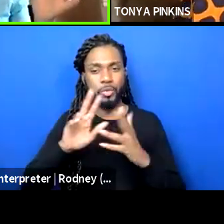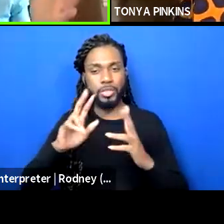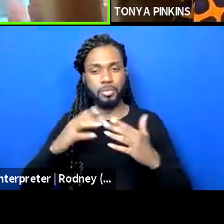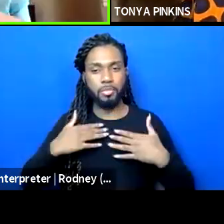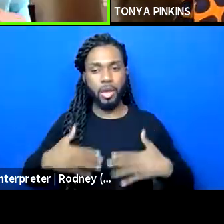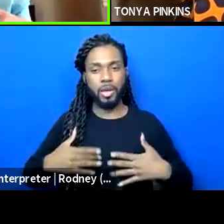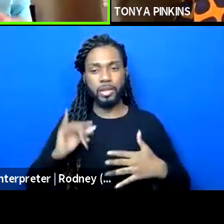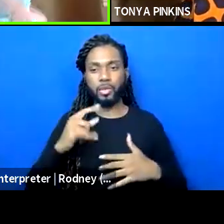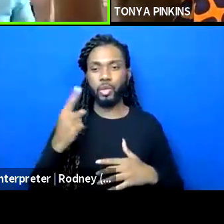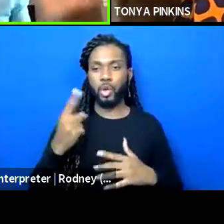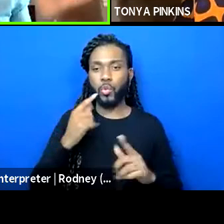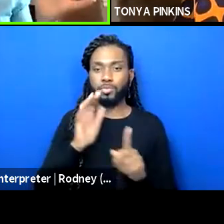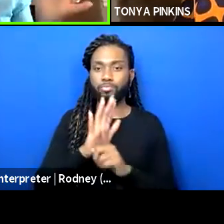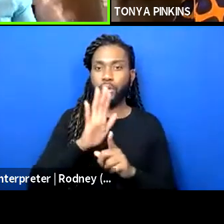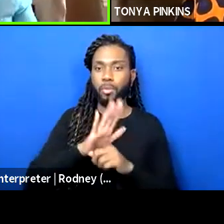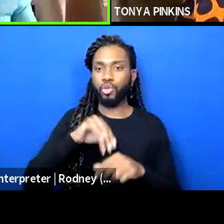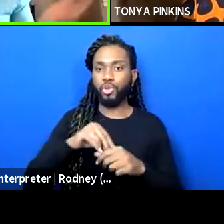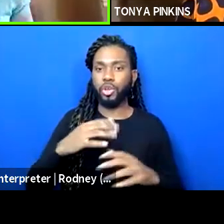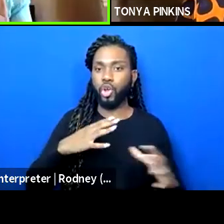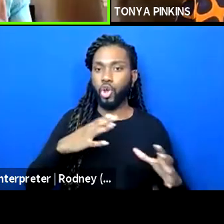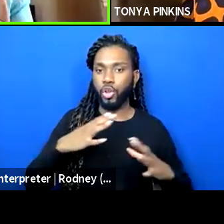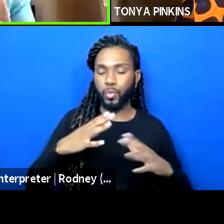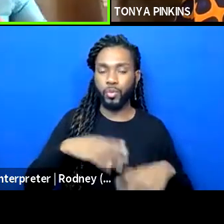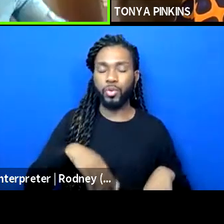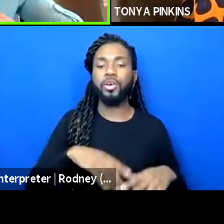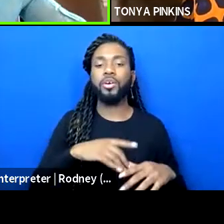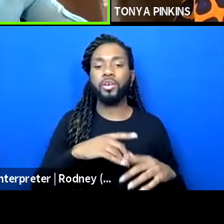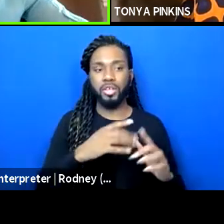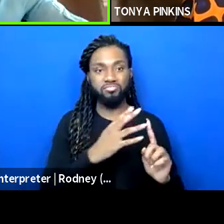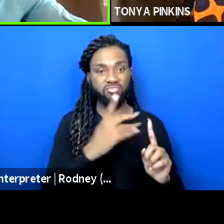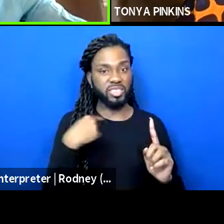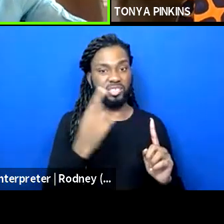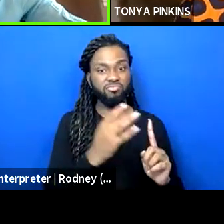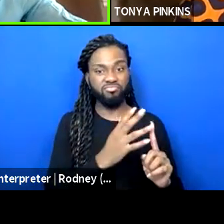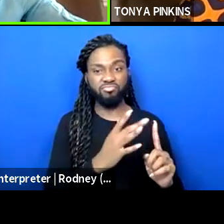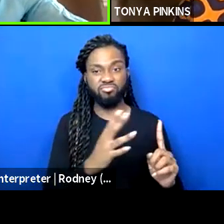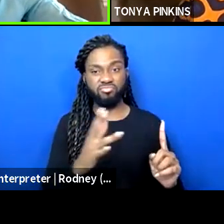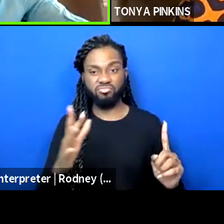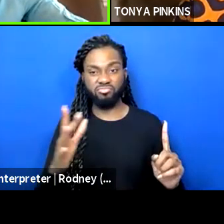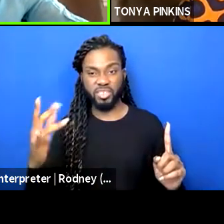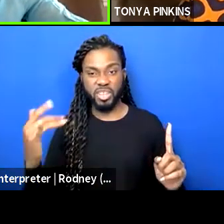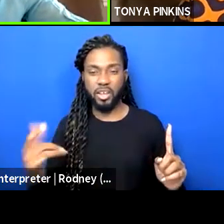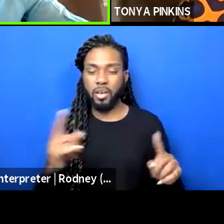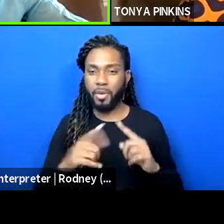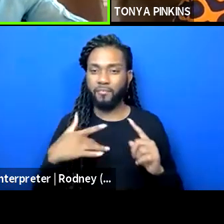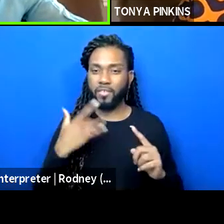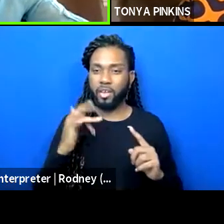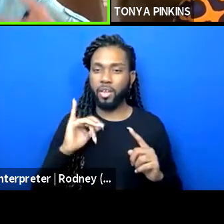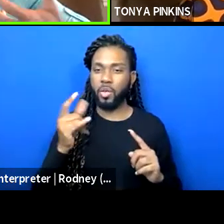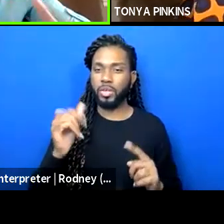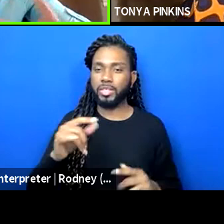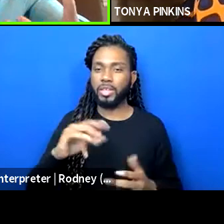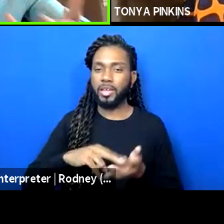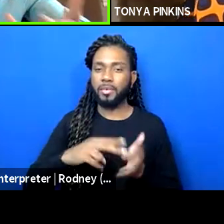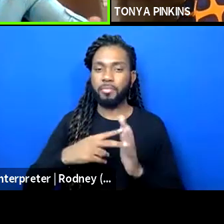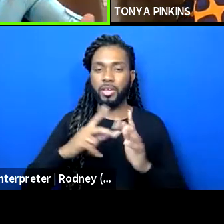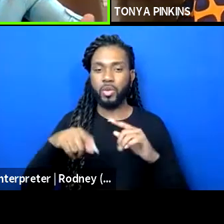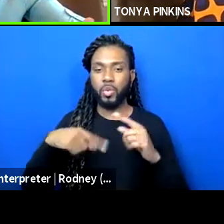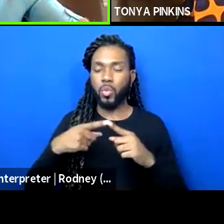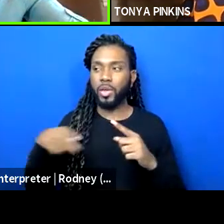in Hollywood, you know, from the beginning to the present, but thinking about like, what does that really mean when our bodies